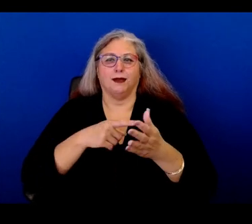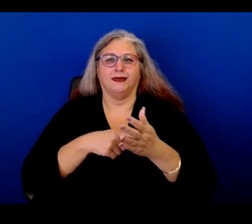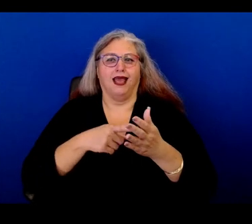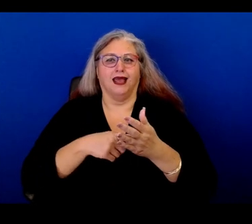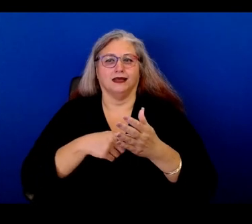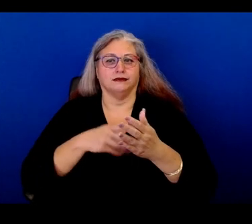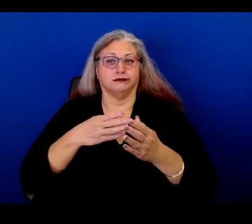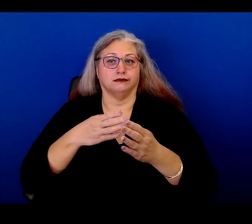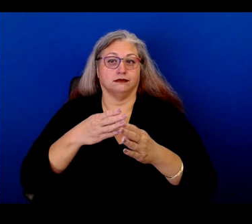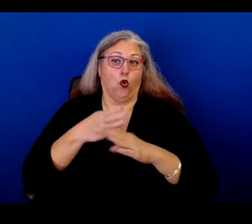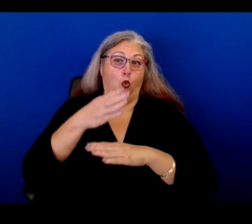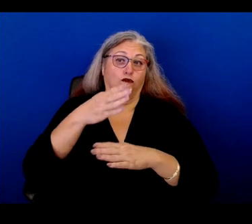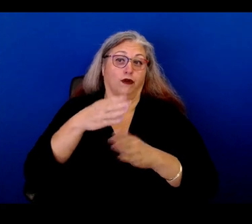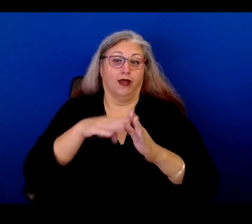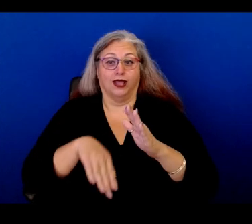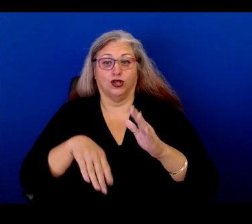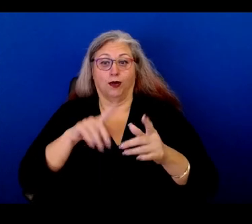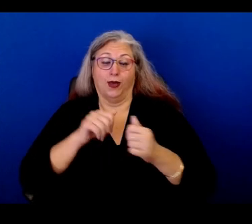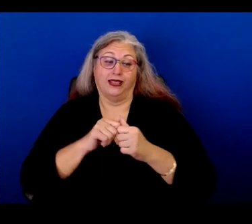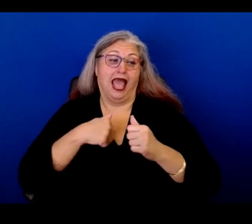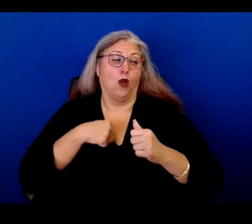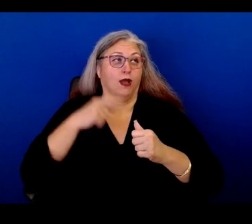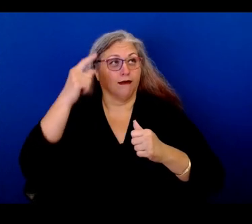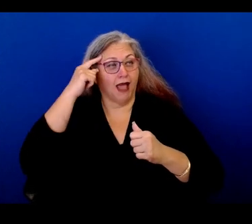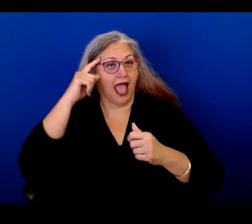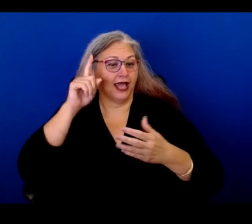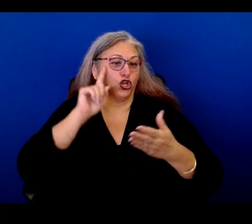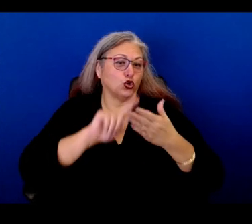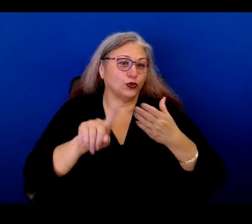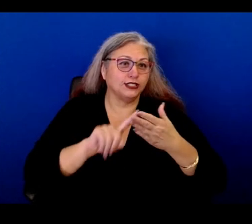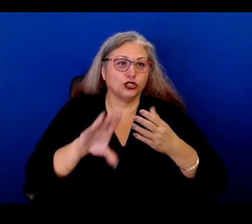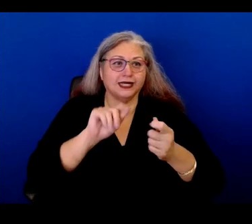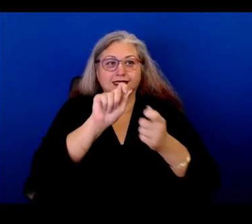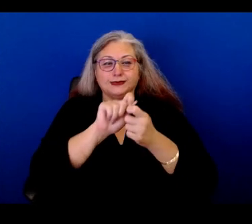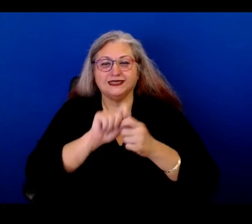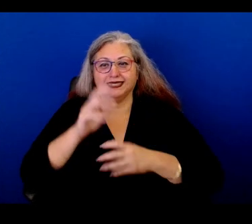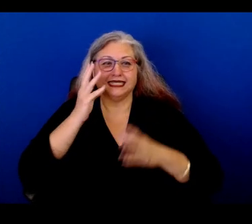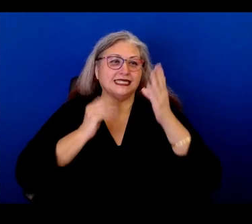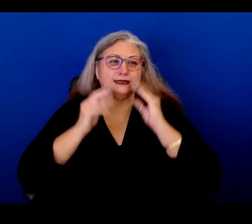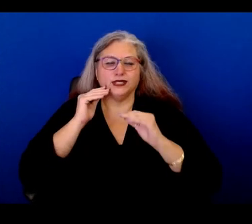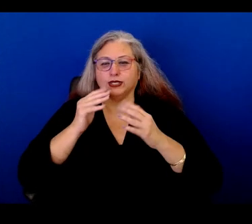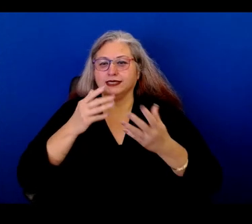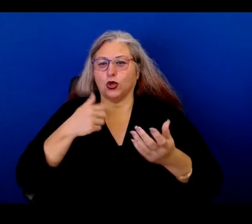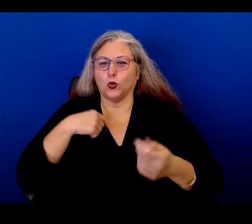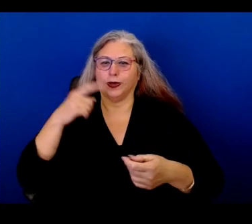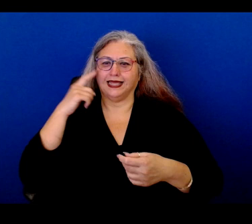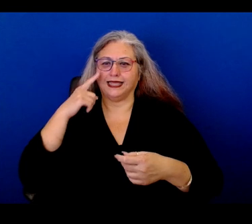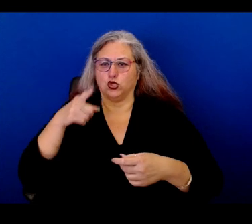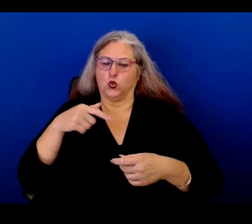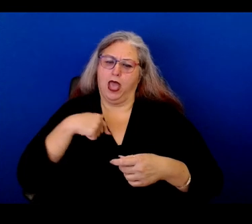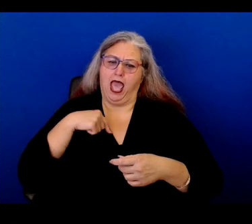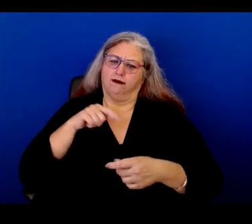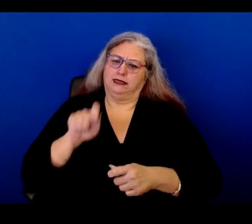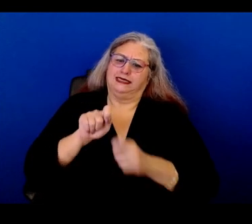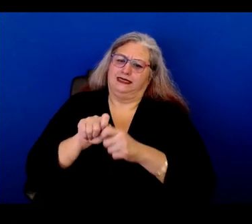know, basically, according to our research in our heads and our maybe our particular experience or whatever, we think somebody has X amount